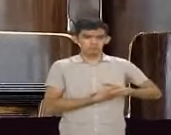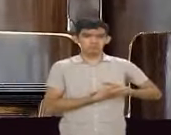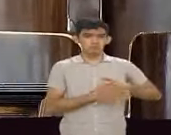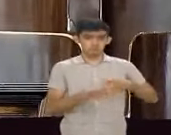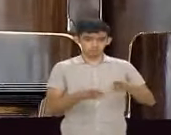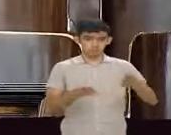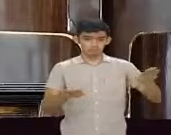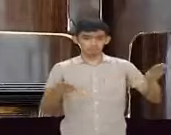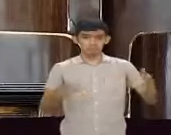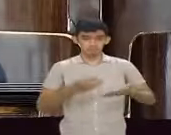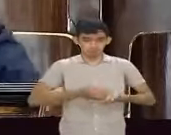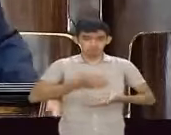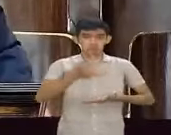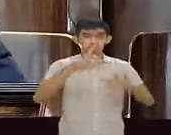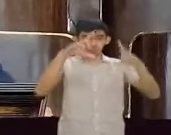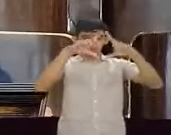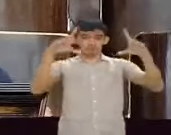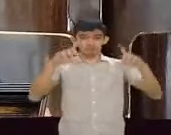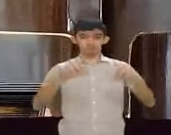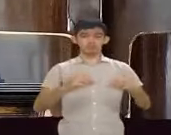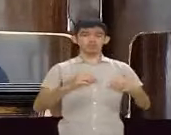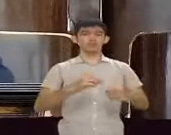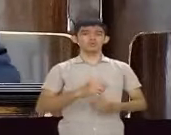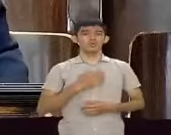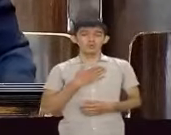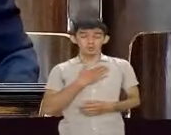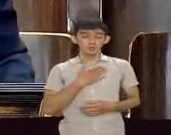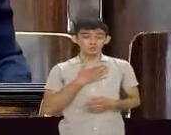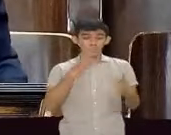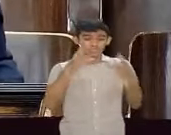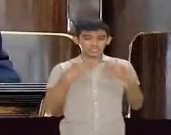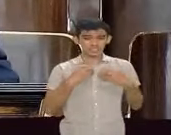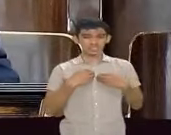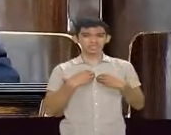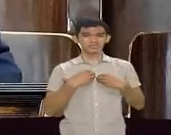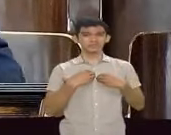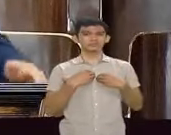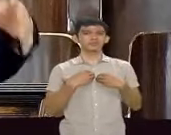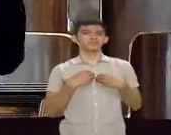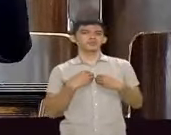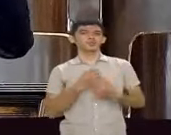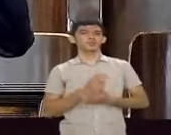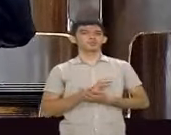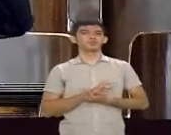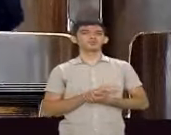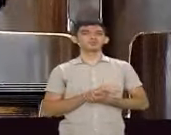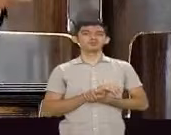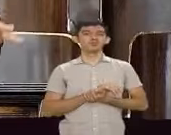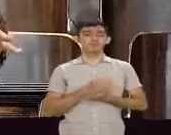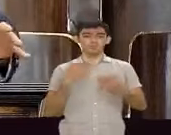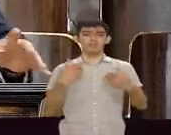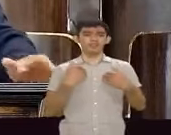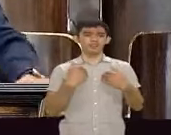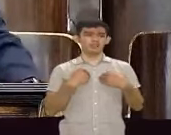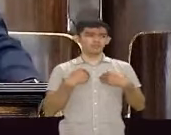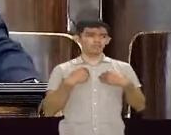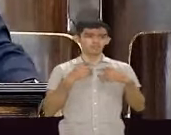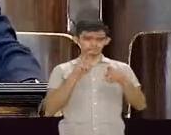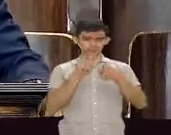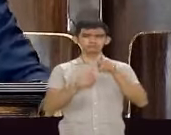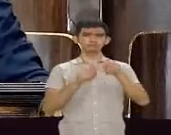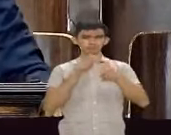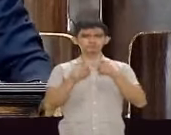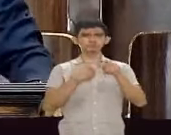Palihog dawatan ning gospel track. You know? Bisag you have exams, I know,